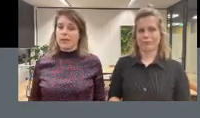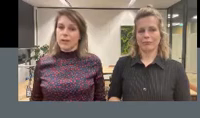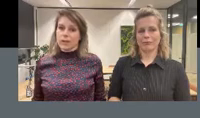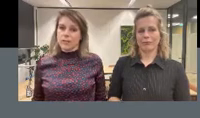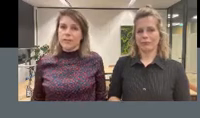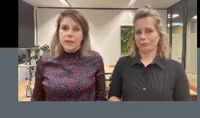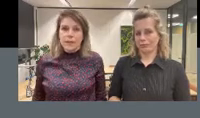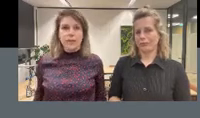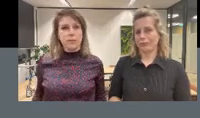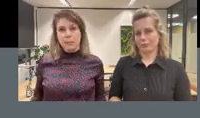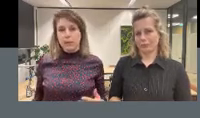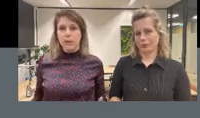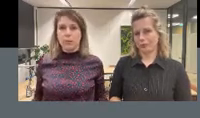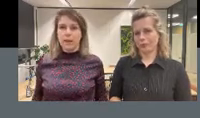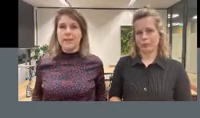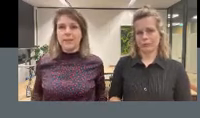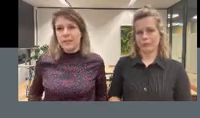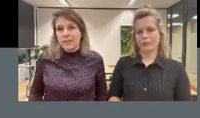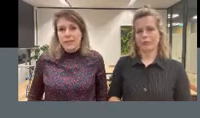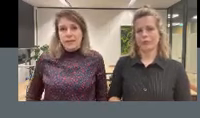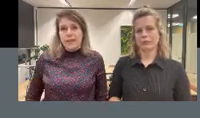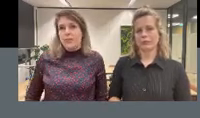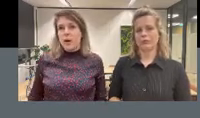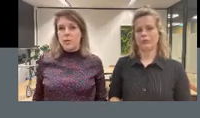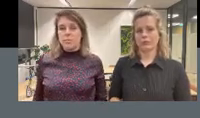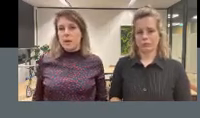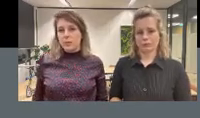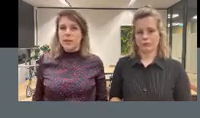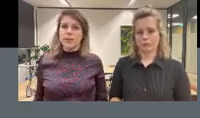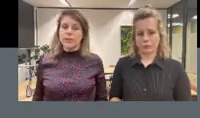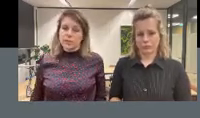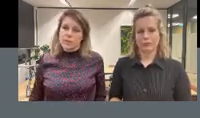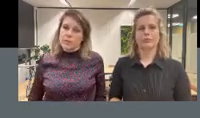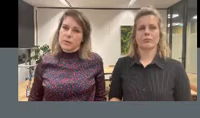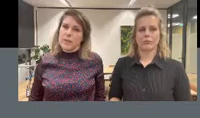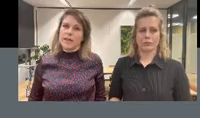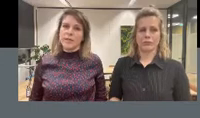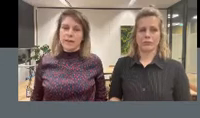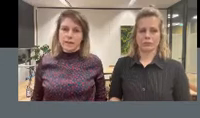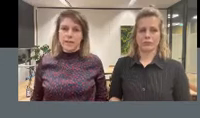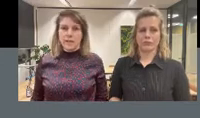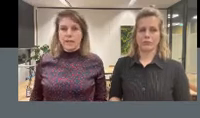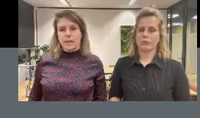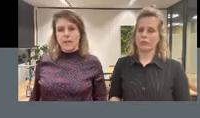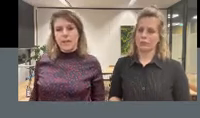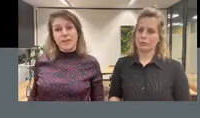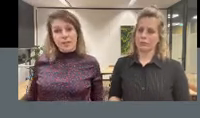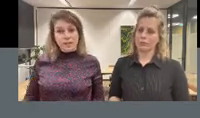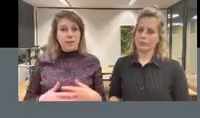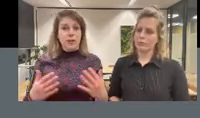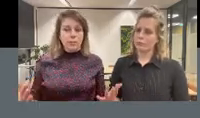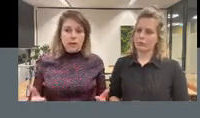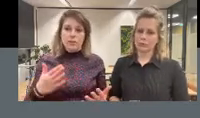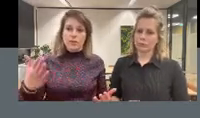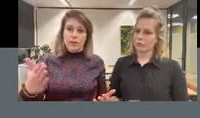memories, thoughts, feelings, people or places that evoke memories of the traumatic event. Such